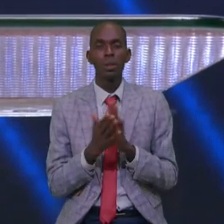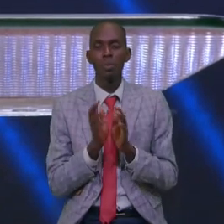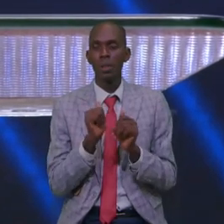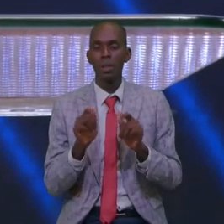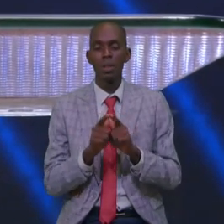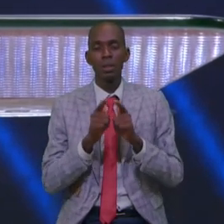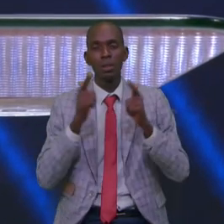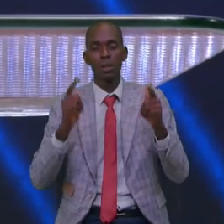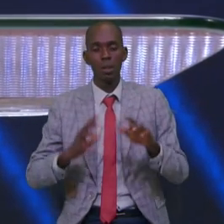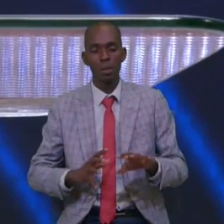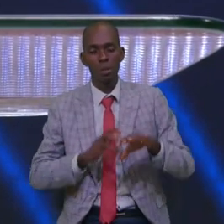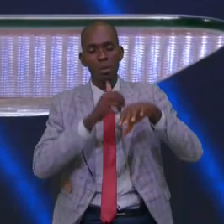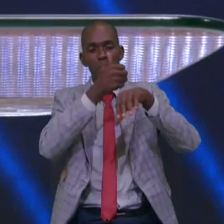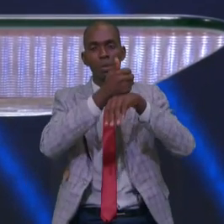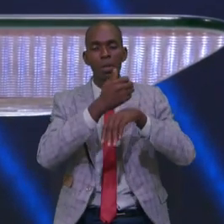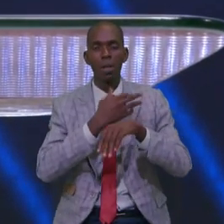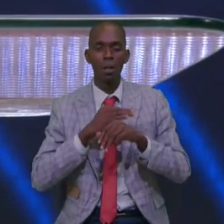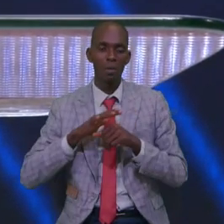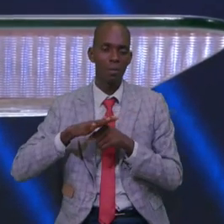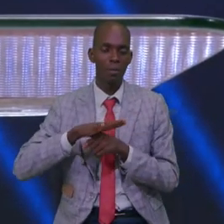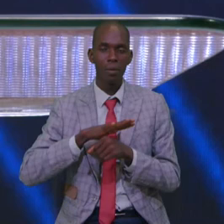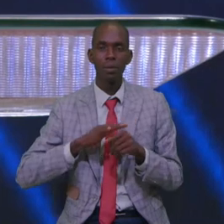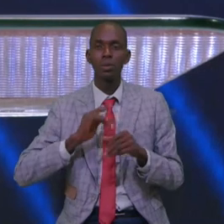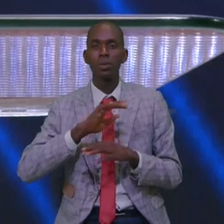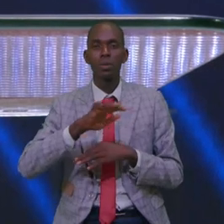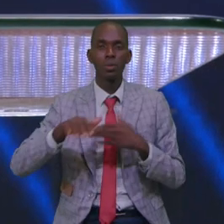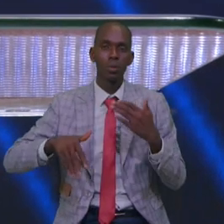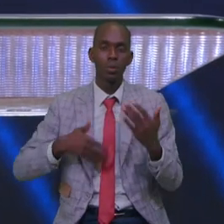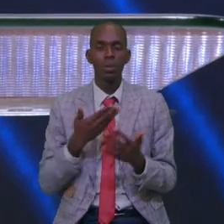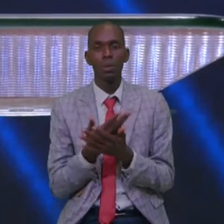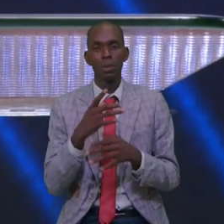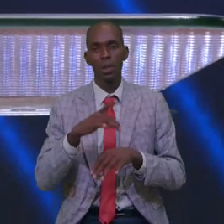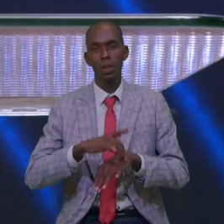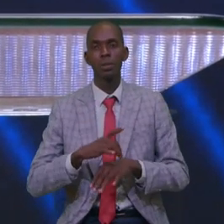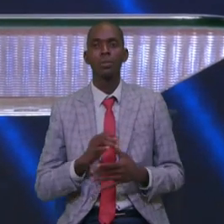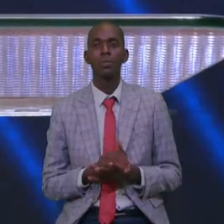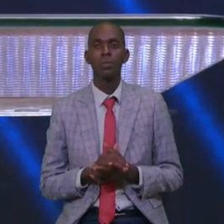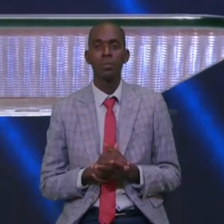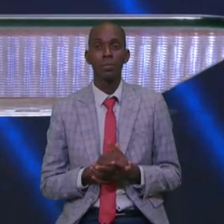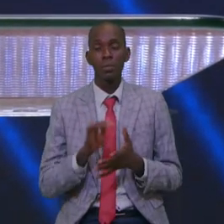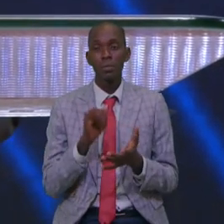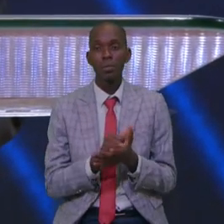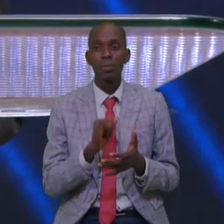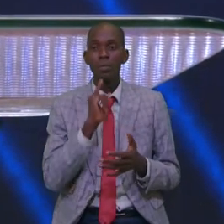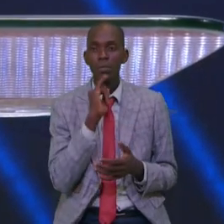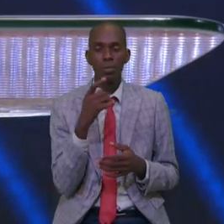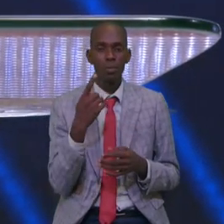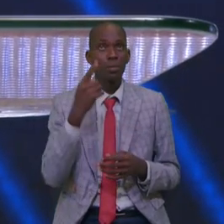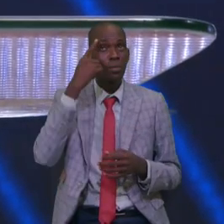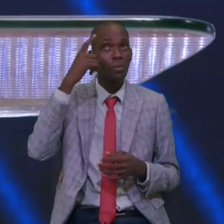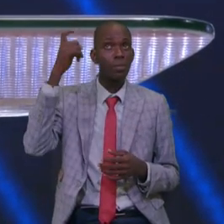mountain, and filled the whole earth. That's the dream